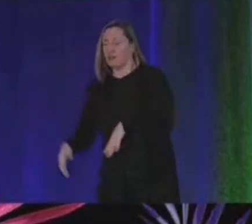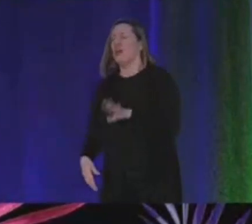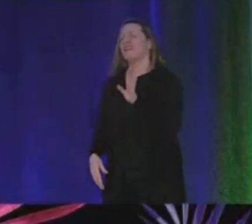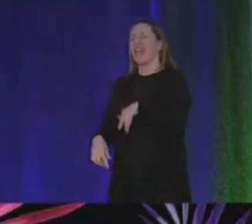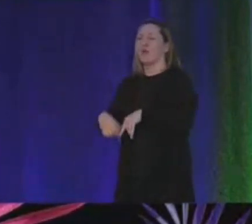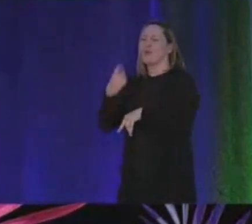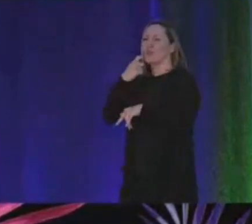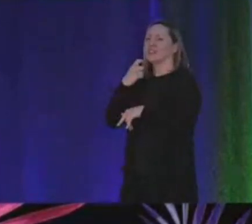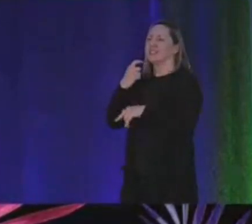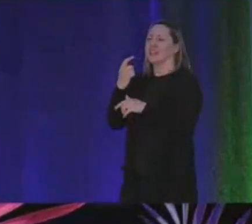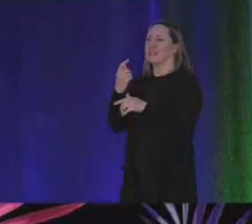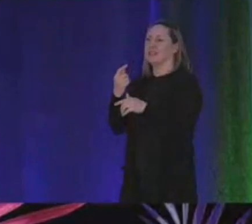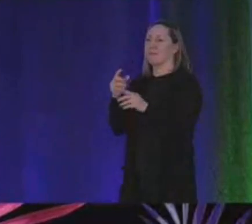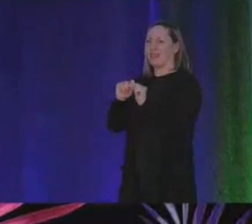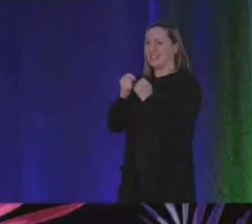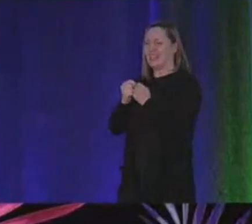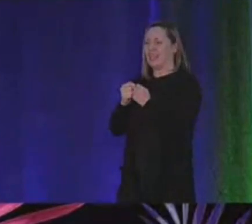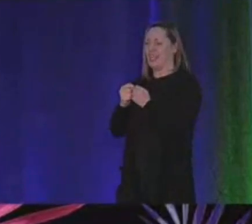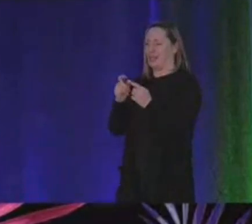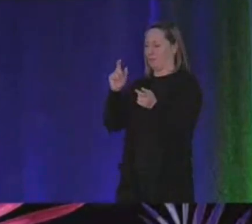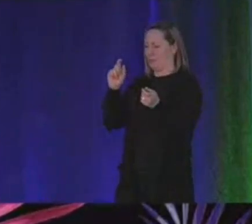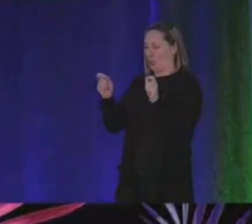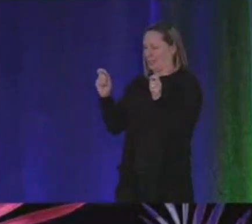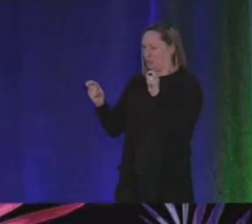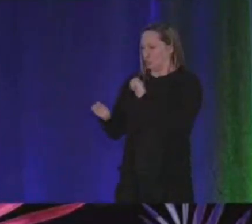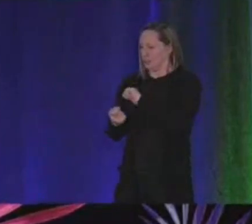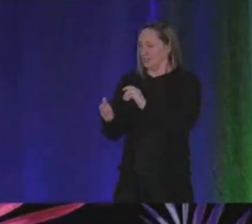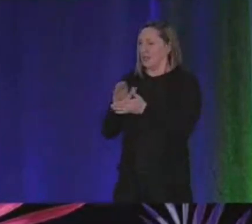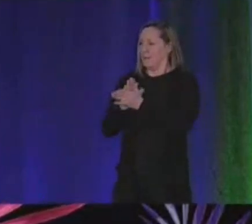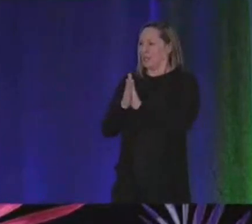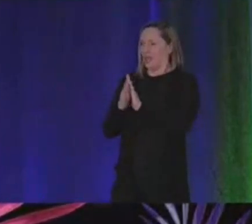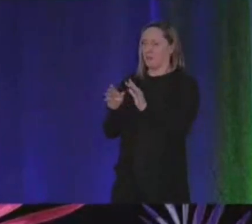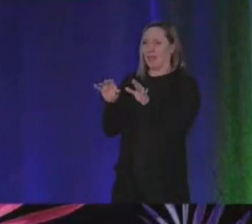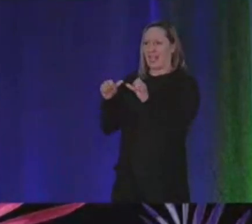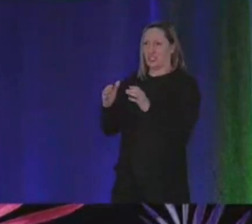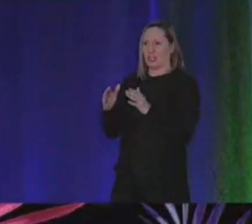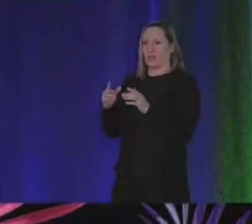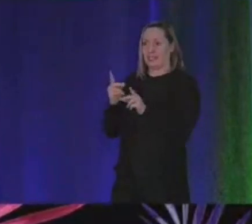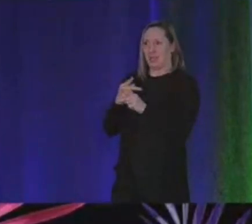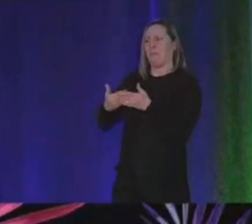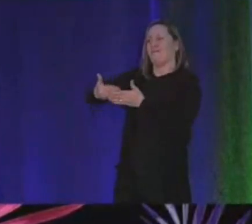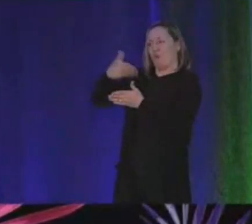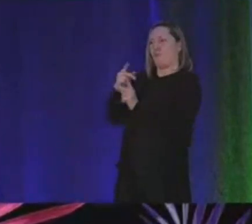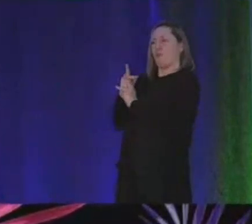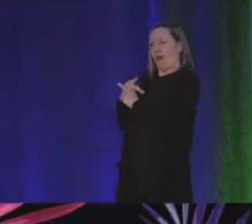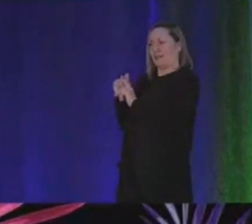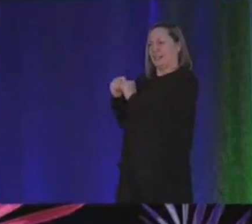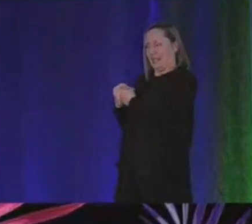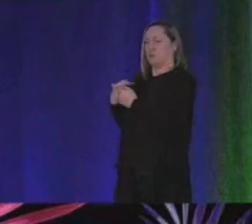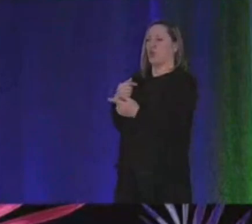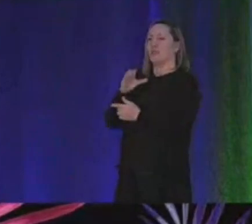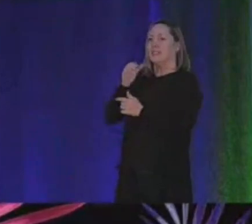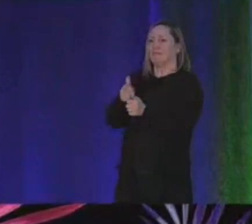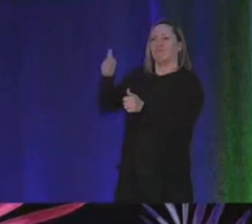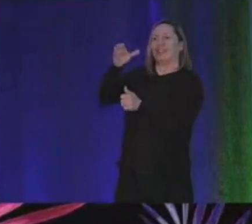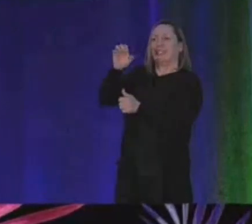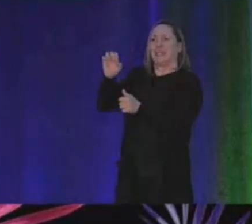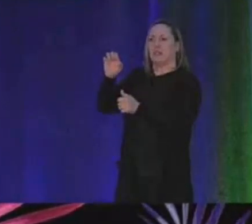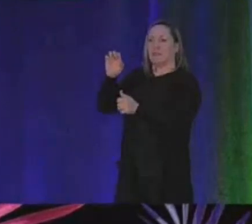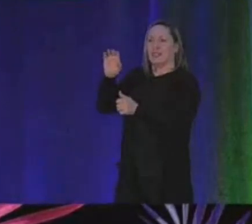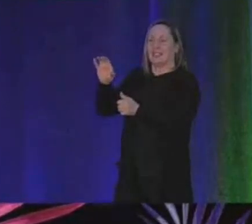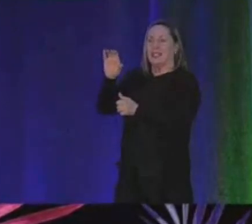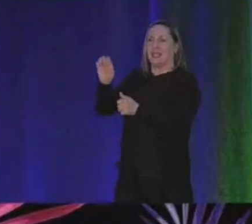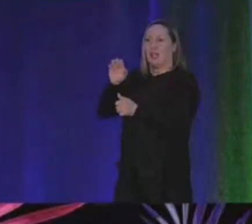a reorg, and then my team became part of an engineering team. Before it was like it was a product team. So our CTO is interested in knowing the overall progress